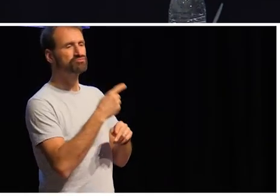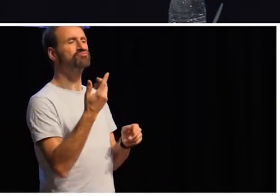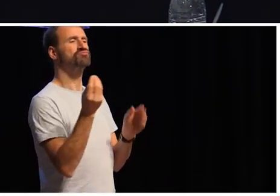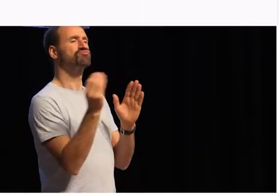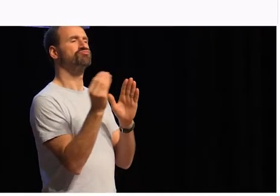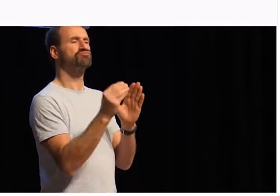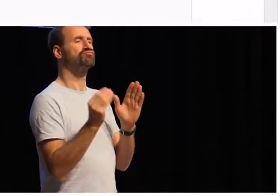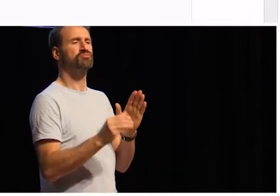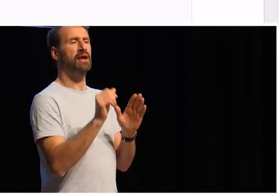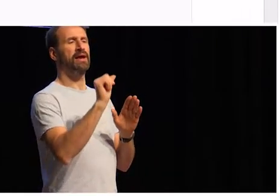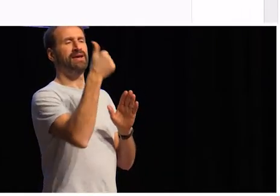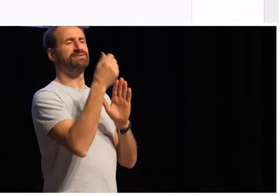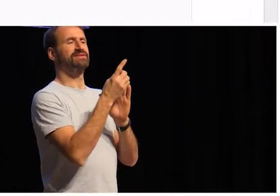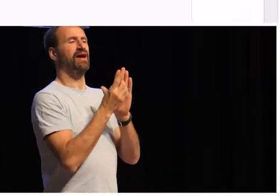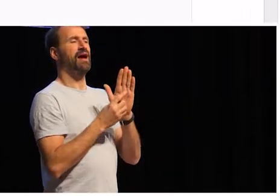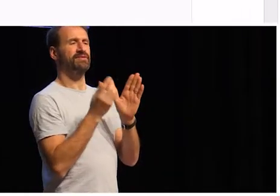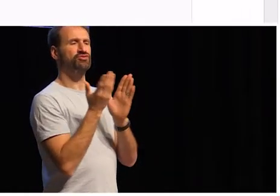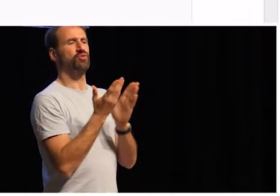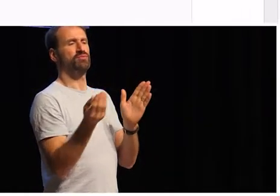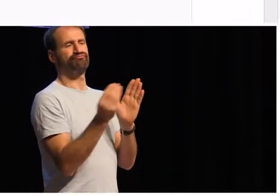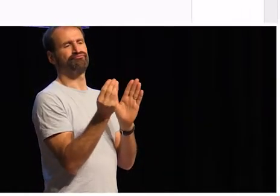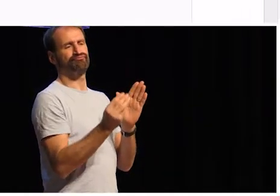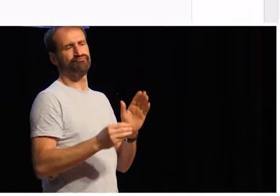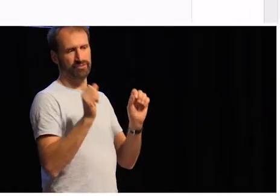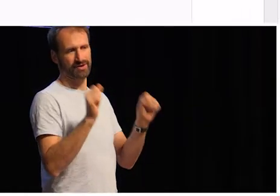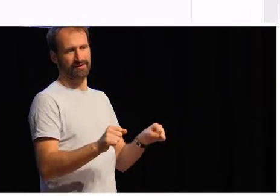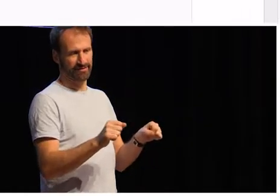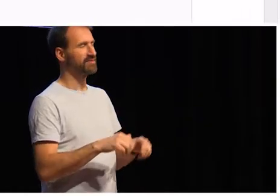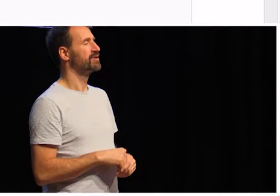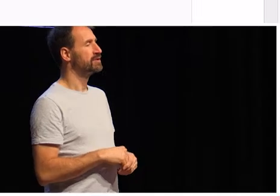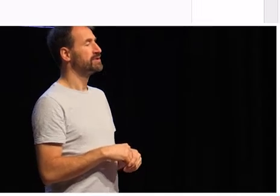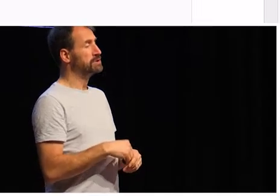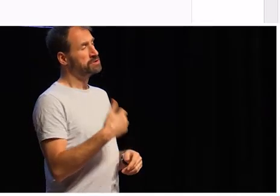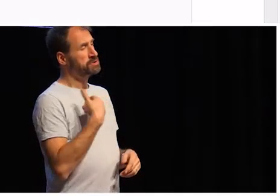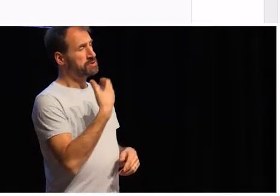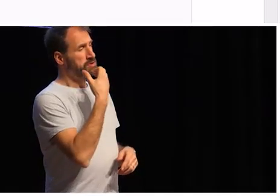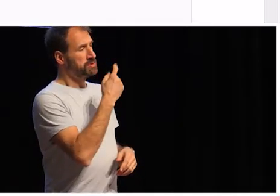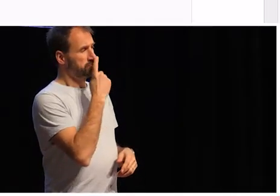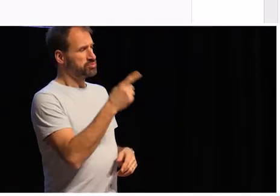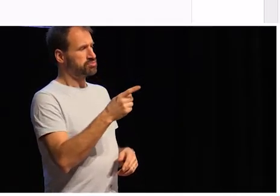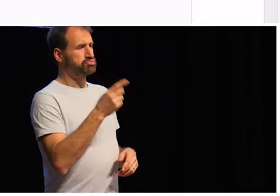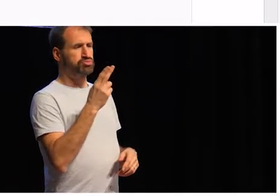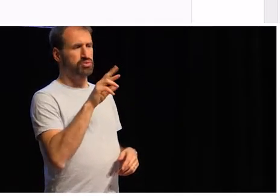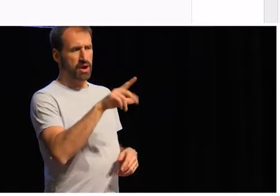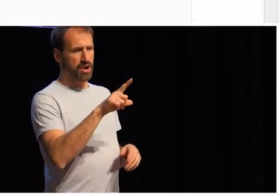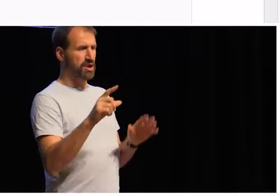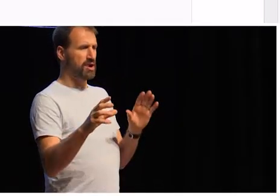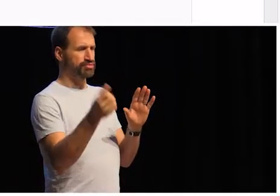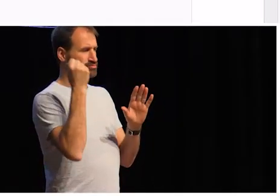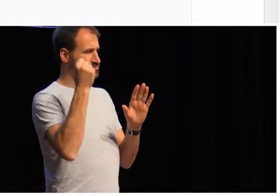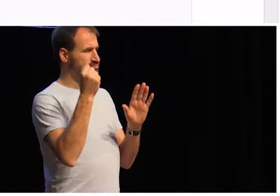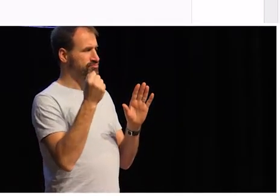first data in this data editor and just let me grab this URL and some